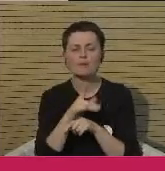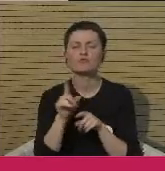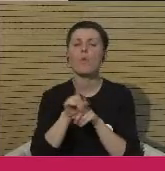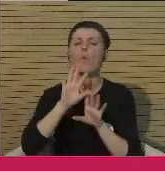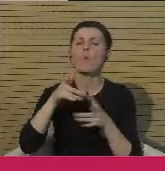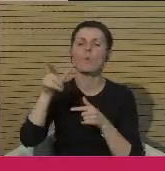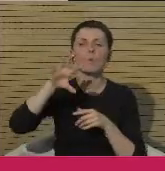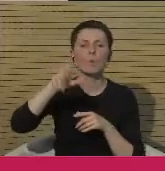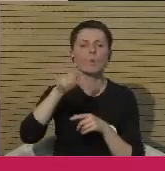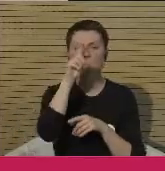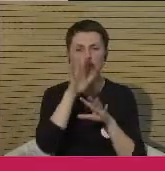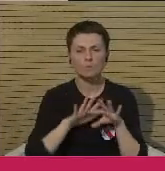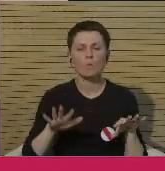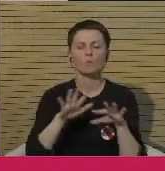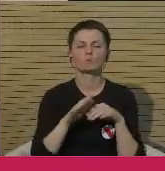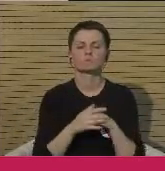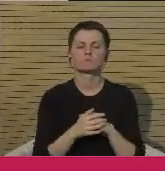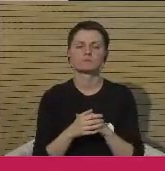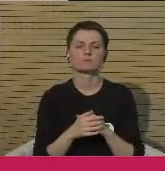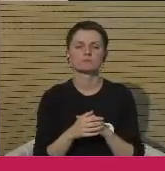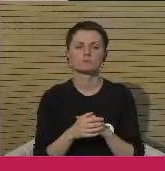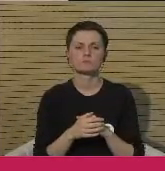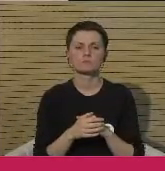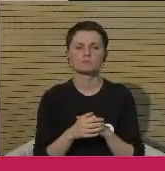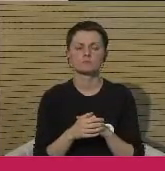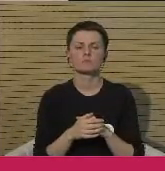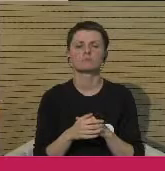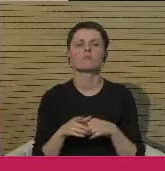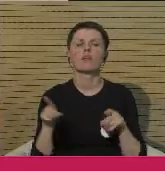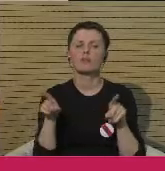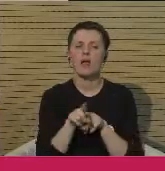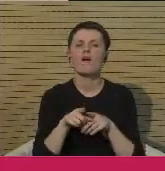pensioners, older generations, a social group,